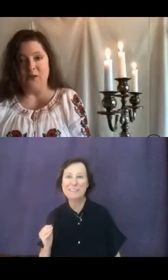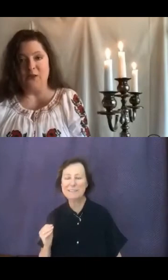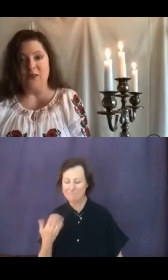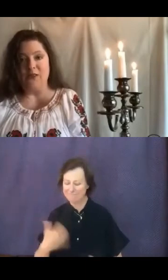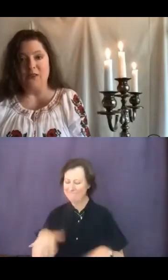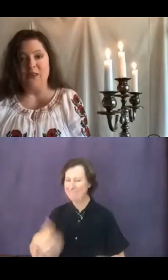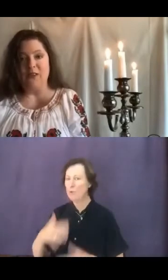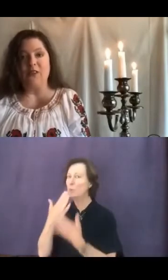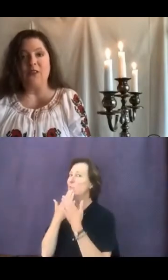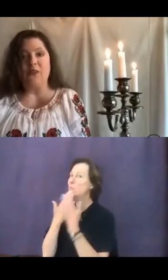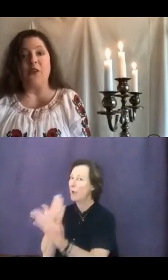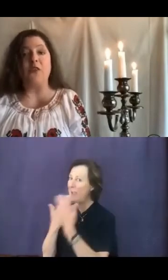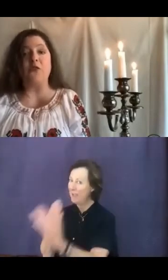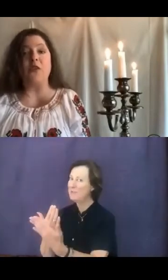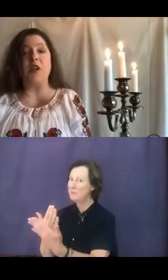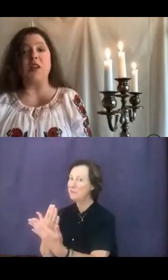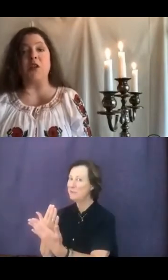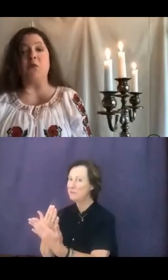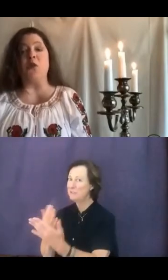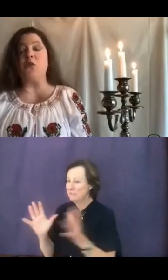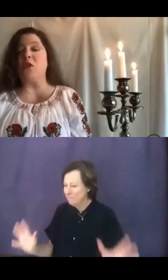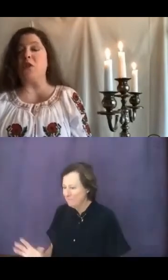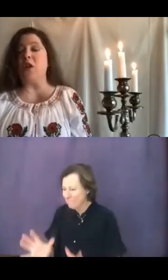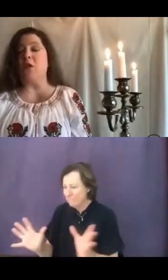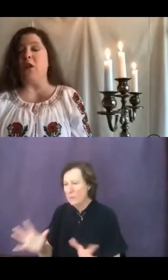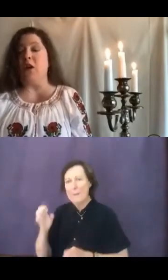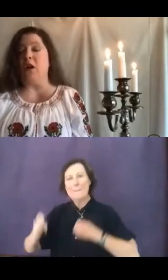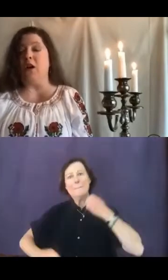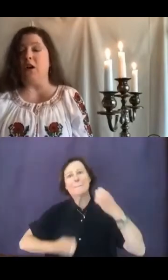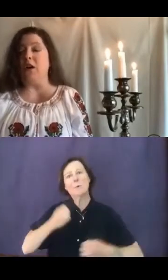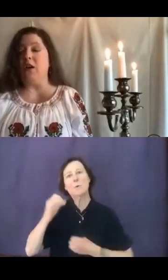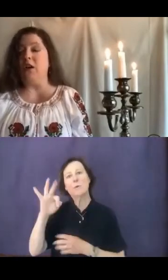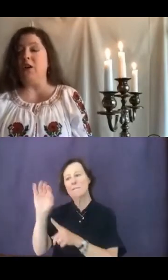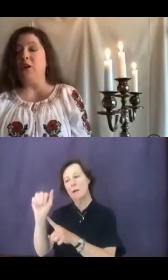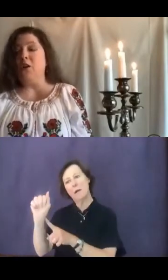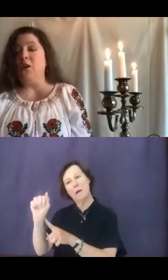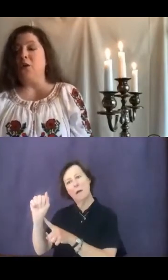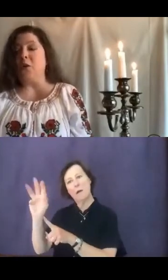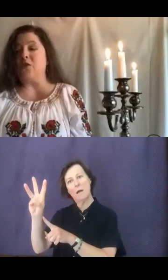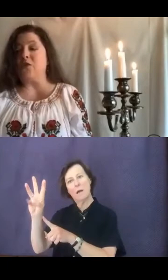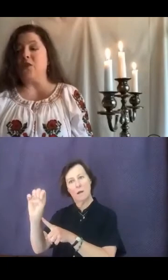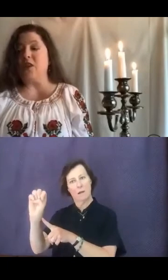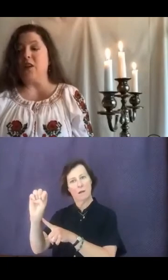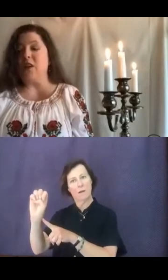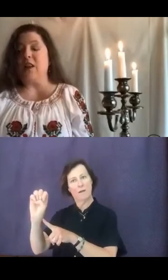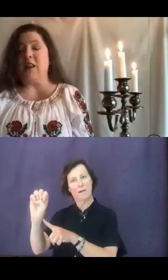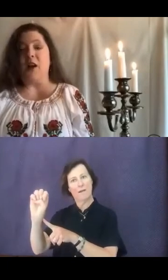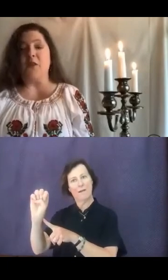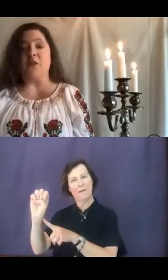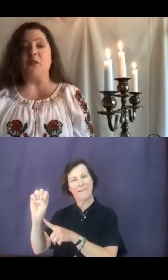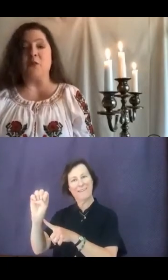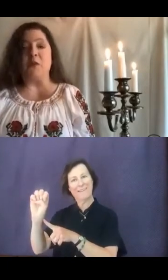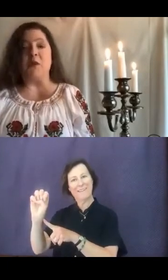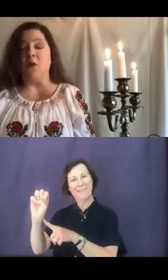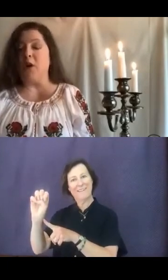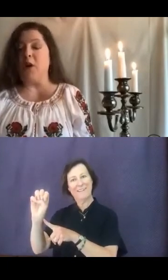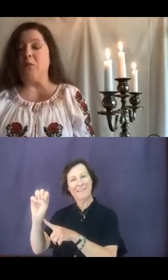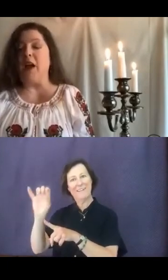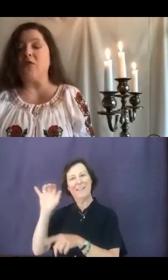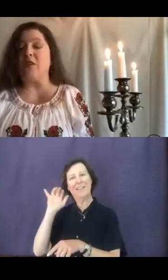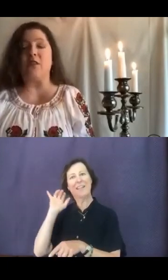Gratitude. Fostering the emotion of awe, which allows us to be